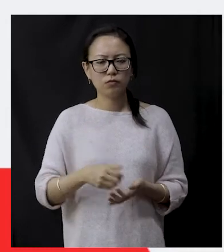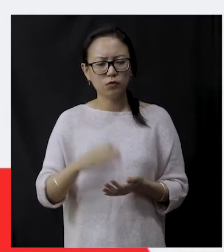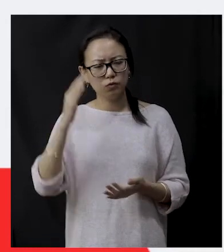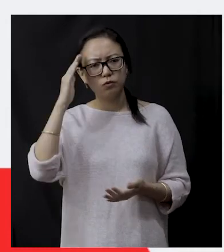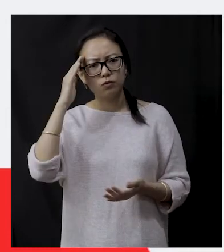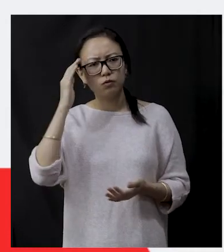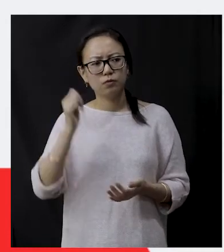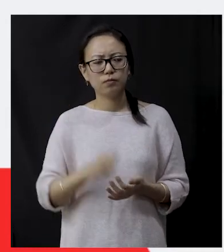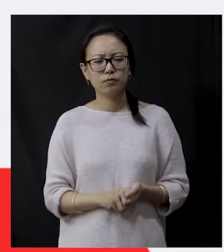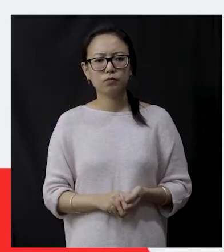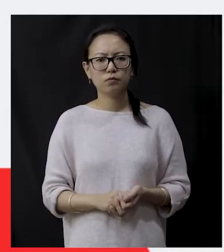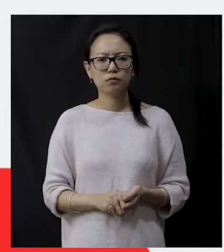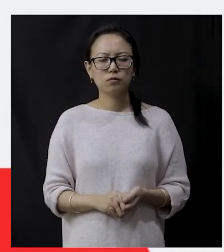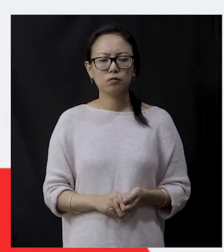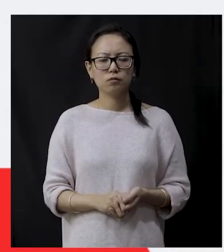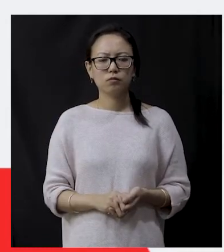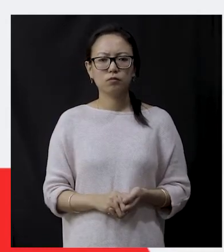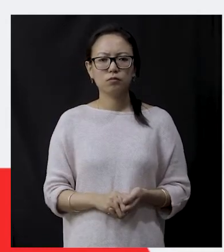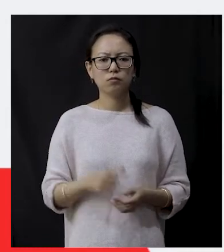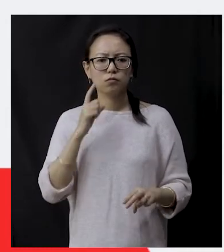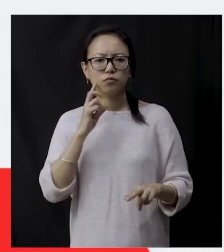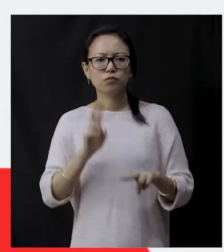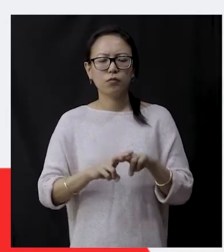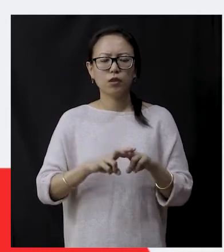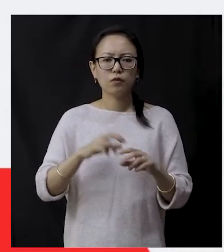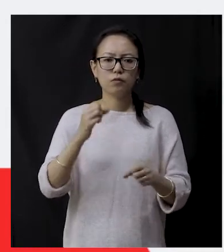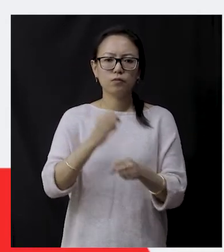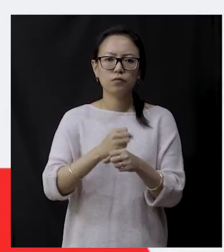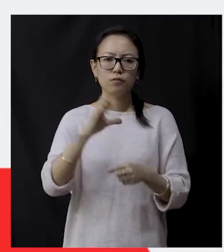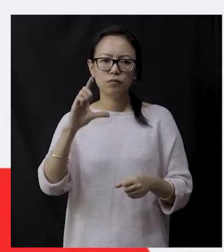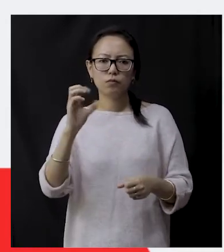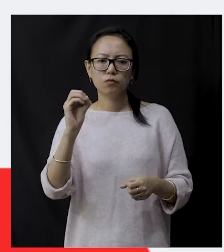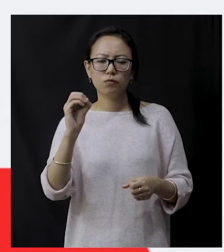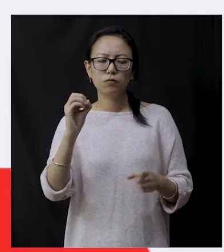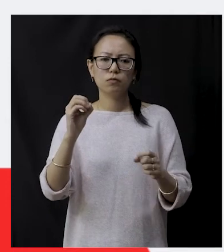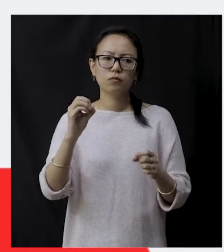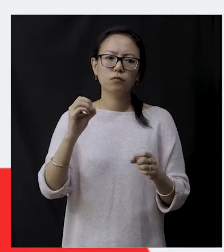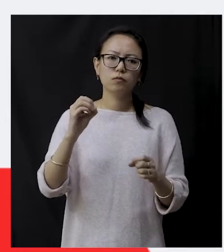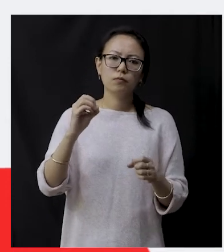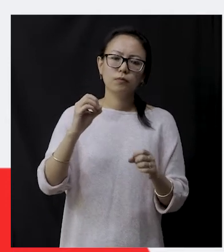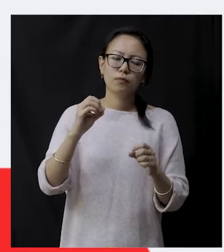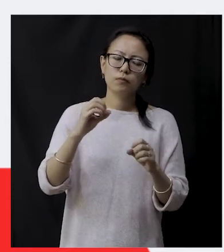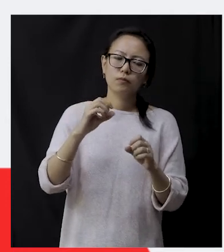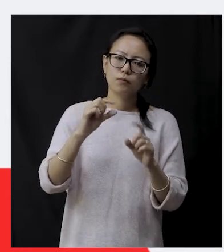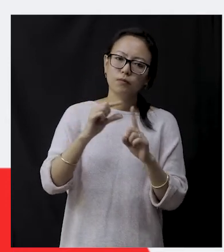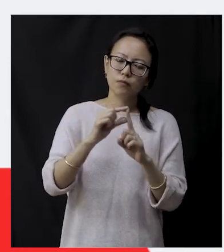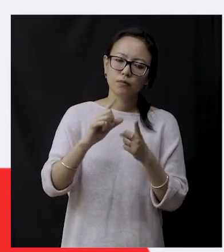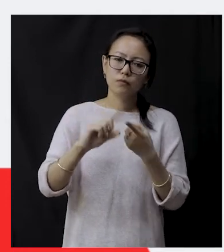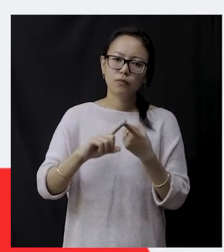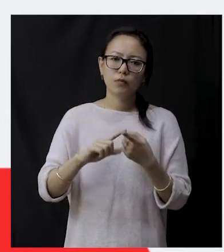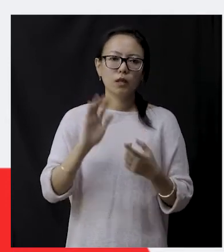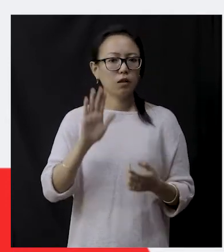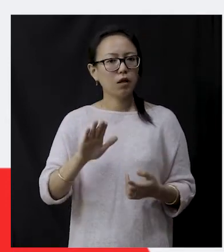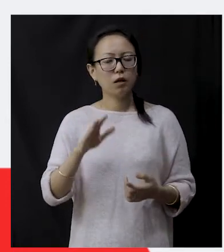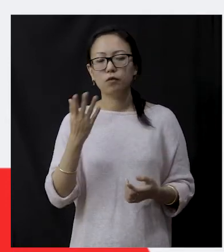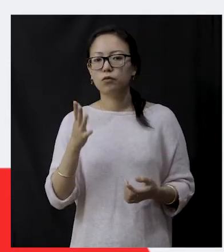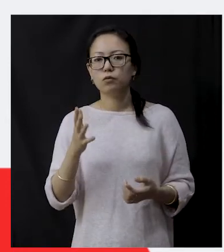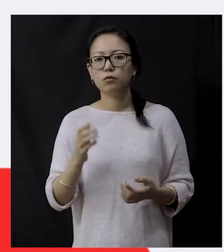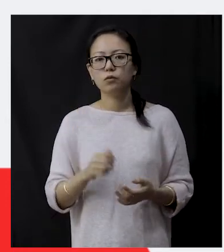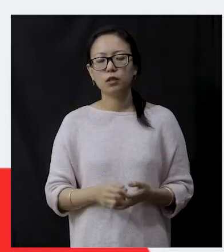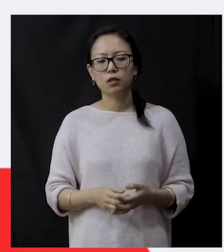this globe, you can also use any ball. Okay, you can use football or you can use